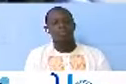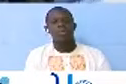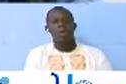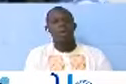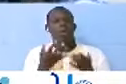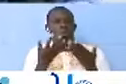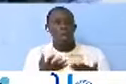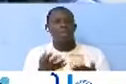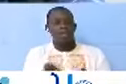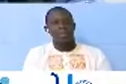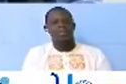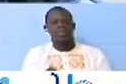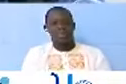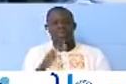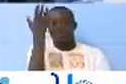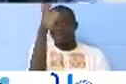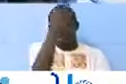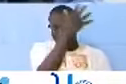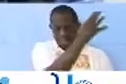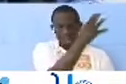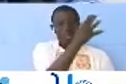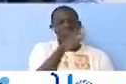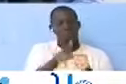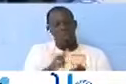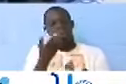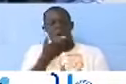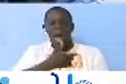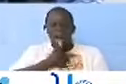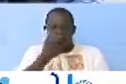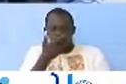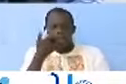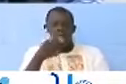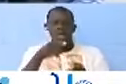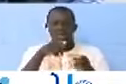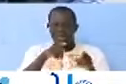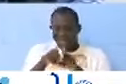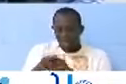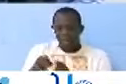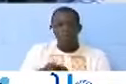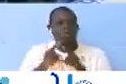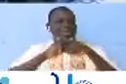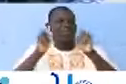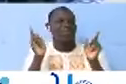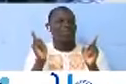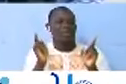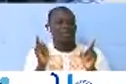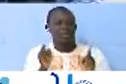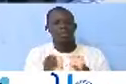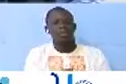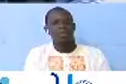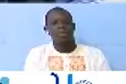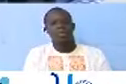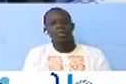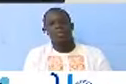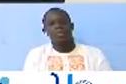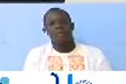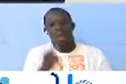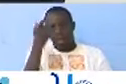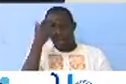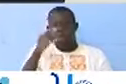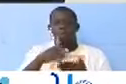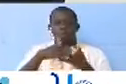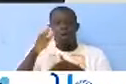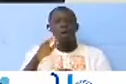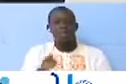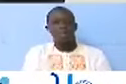well, trees look alike, or fruits look alike, but they may be different. I think that's a more accurate statement